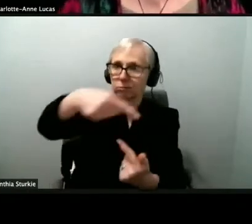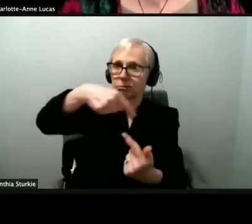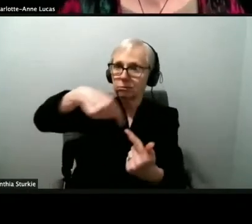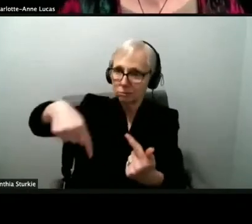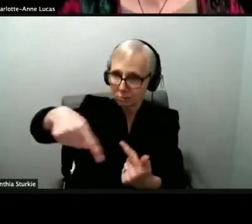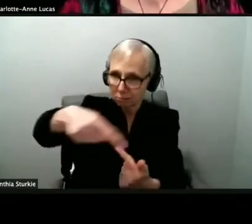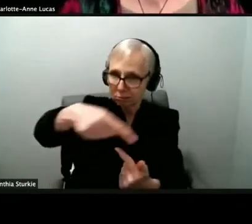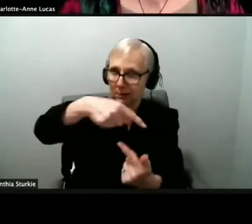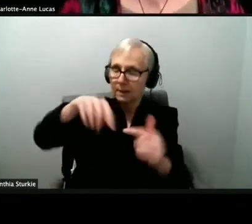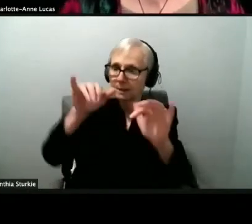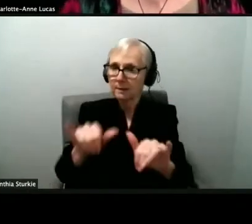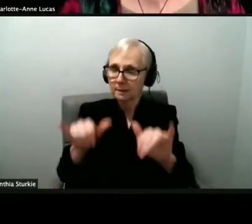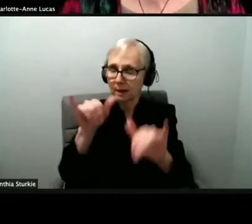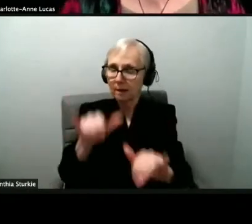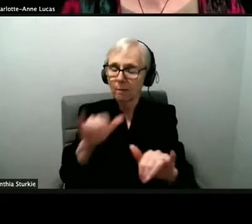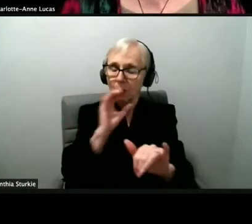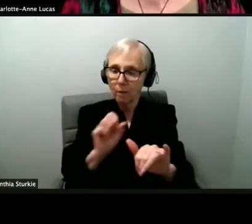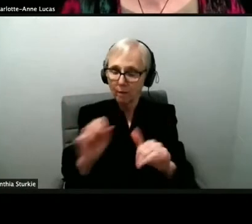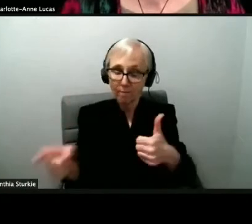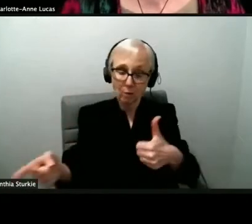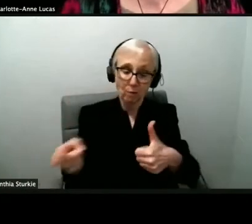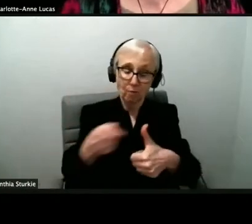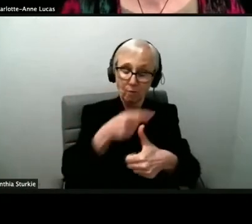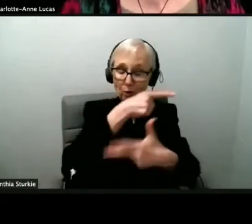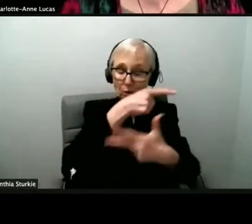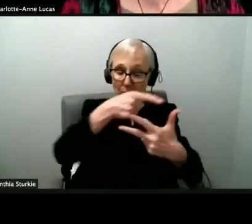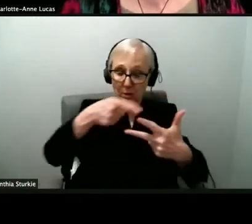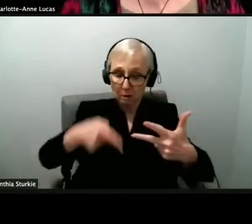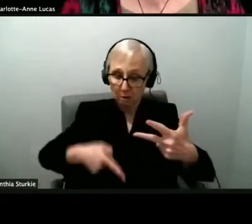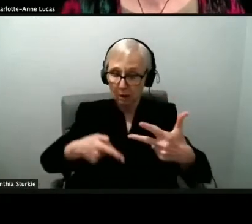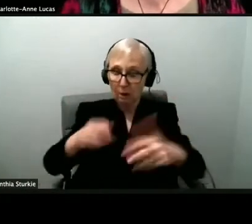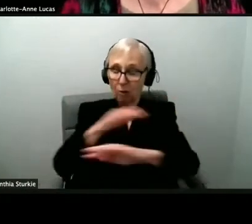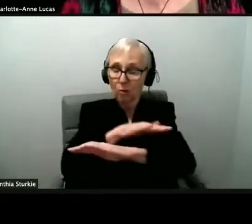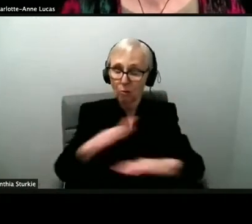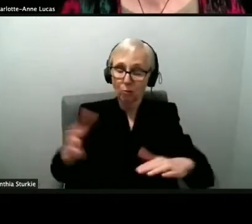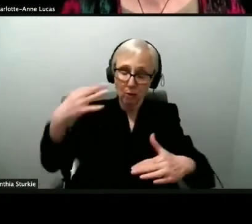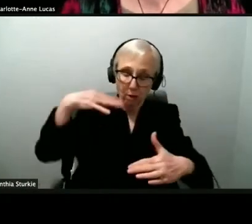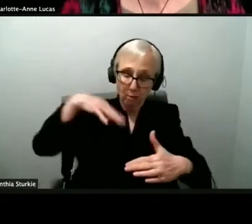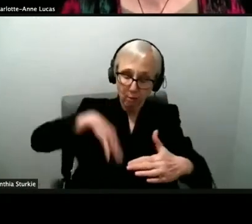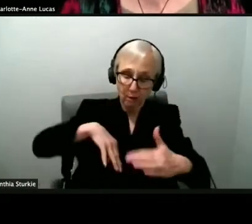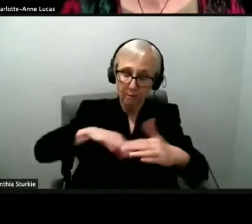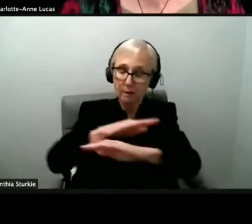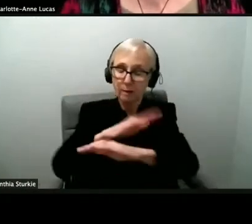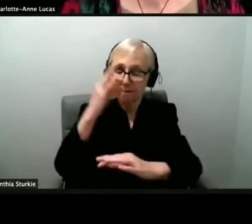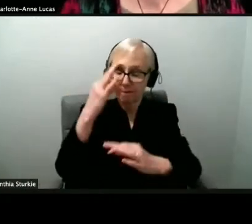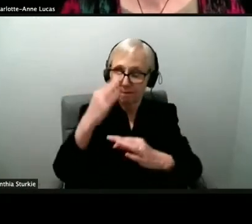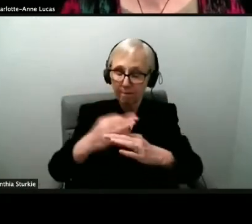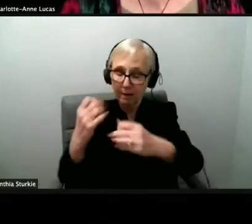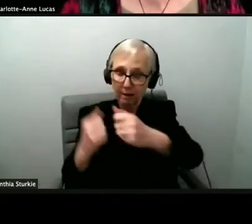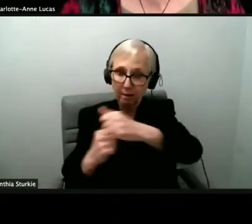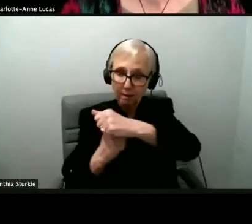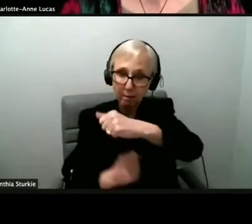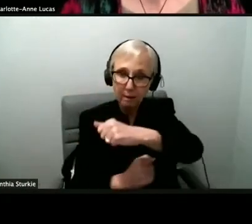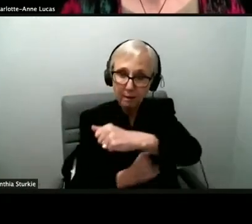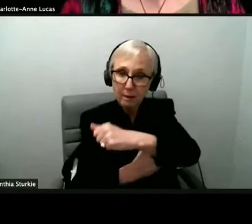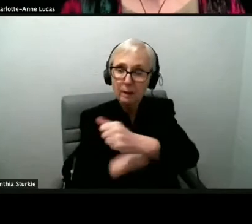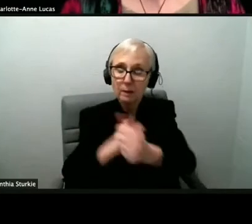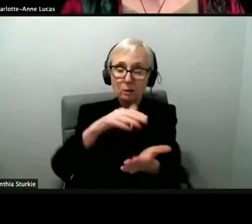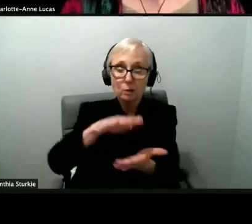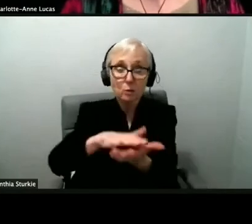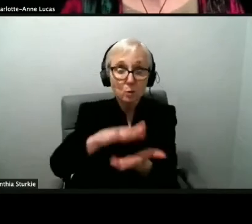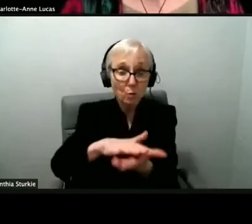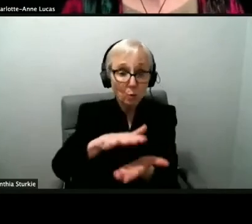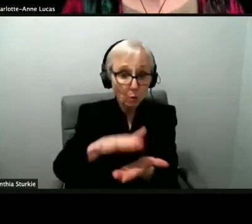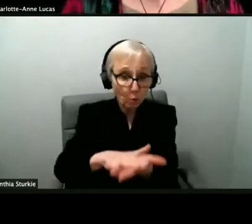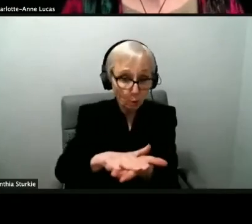key areas, and first we work through those, through our nonprofits, our faith-based, and even our schools to